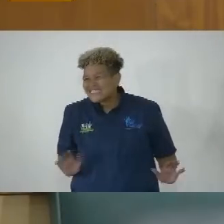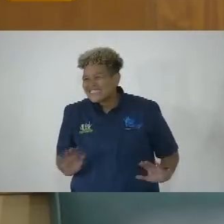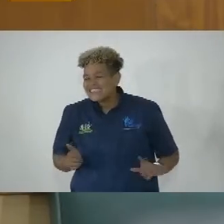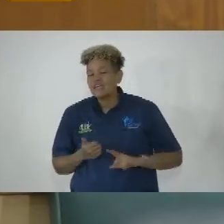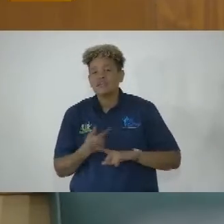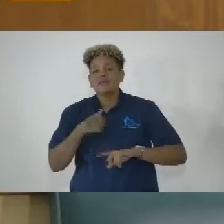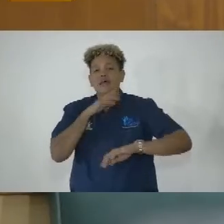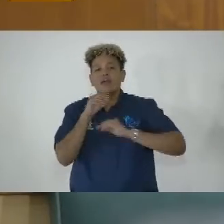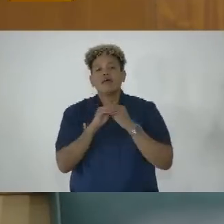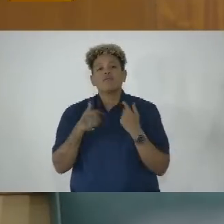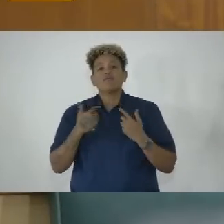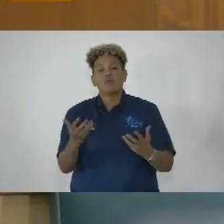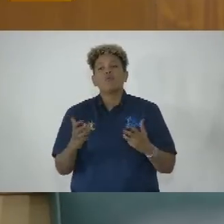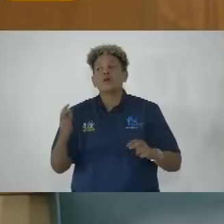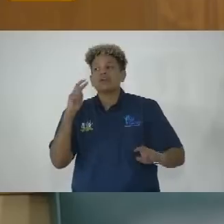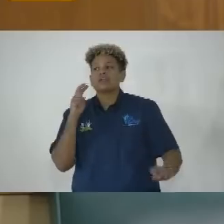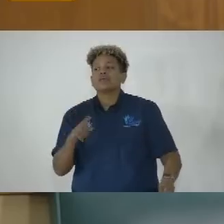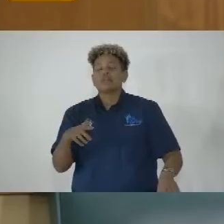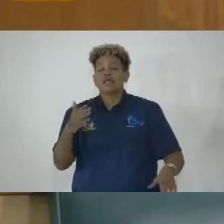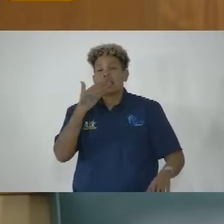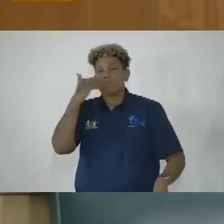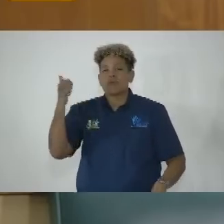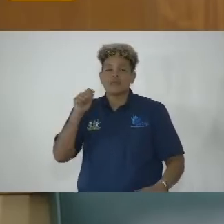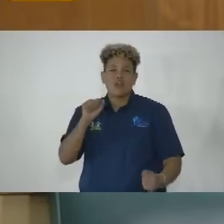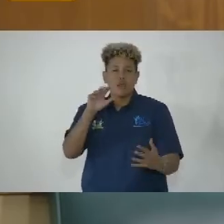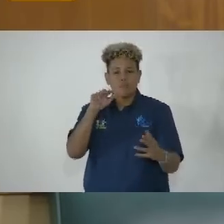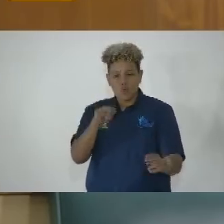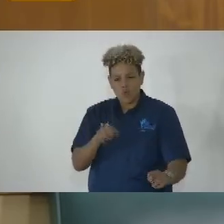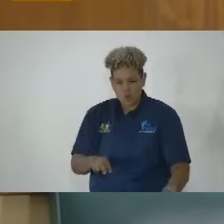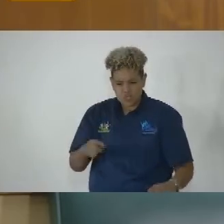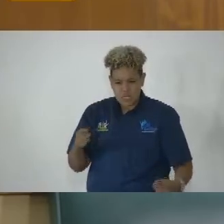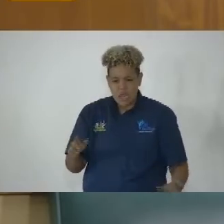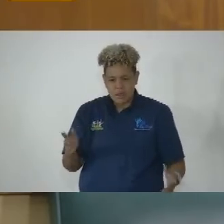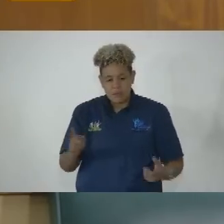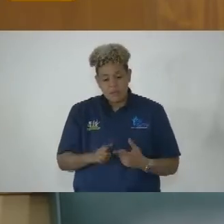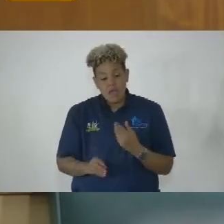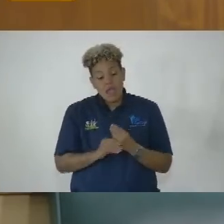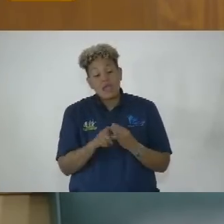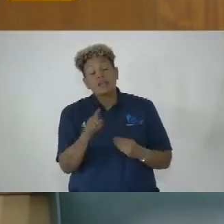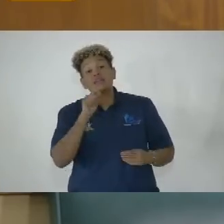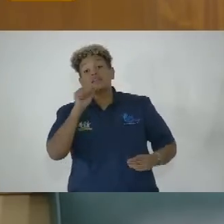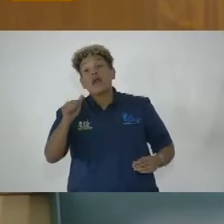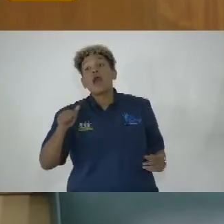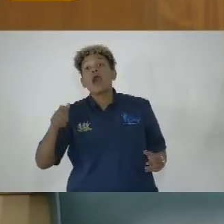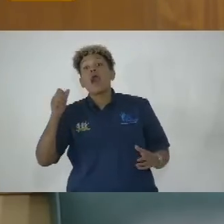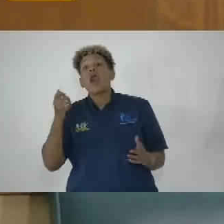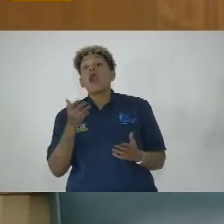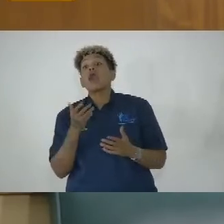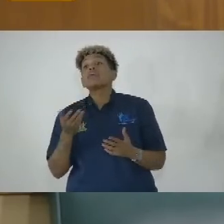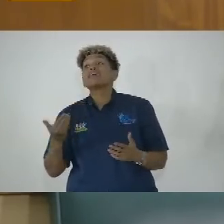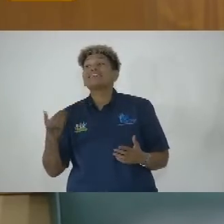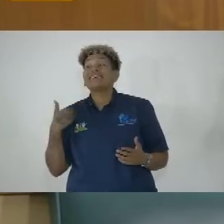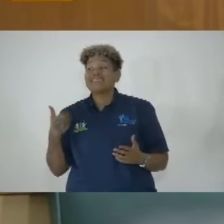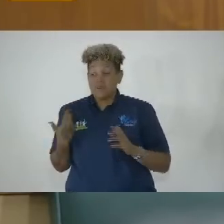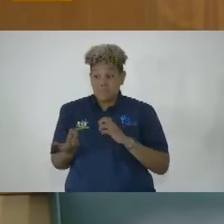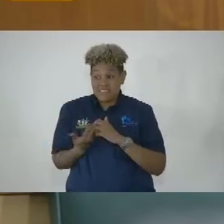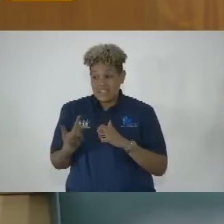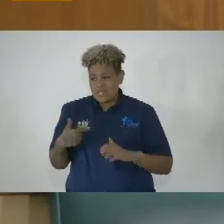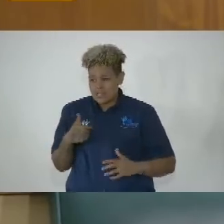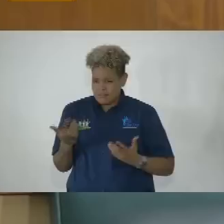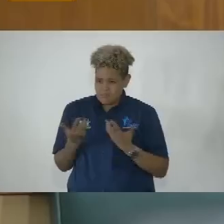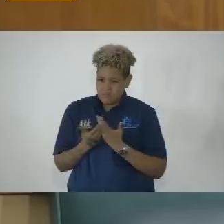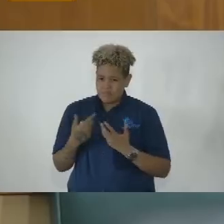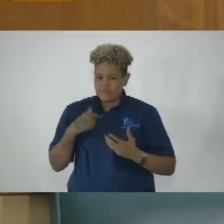have wanted a better approach. And it does not appease us on this side. And when I